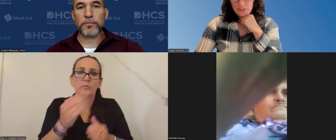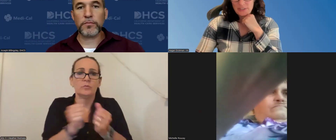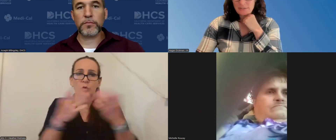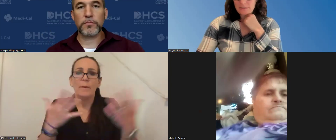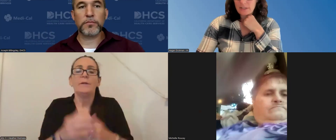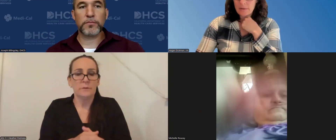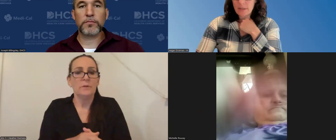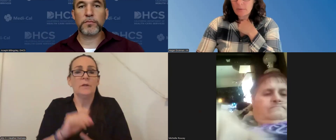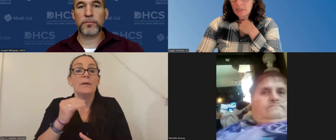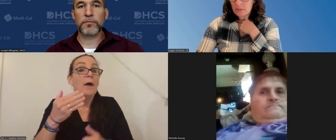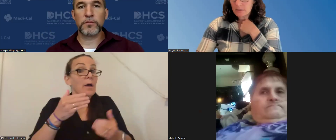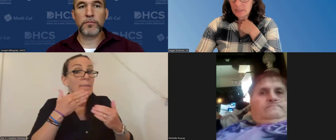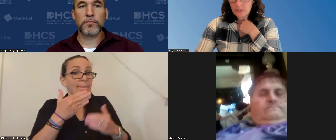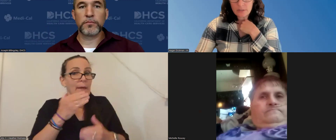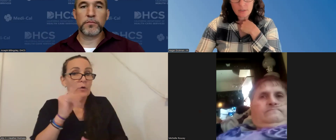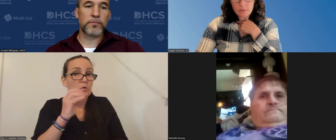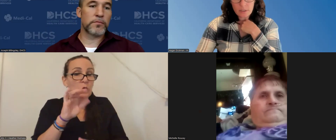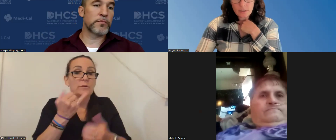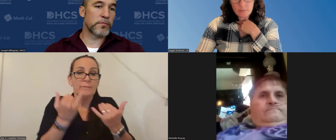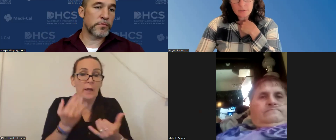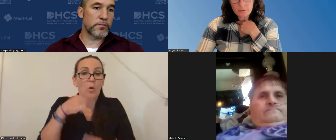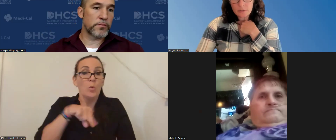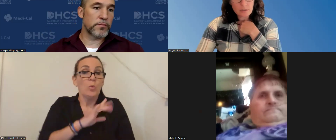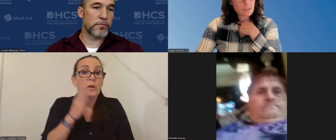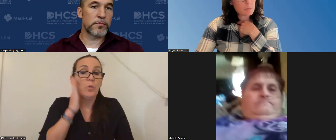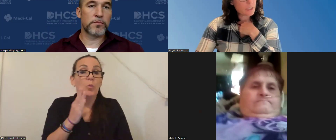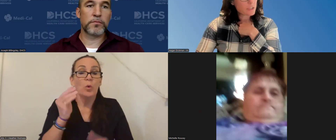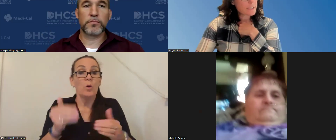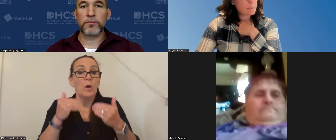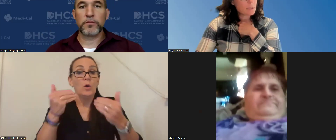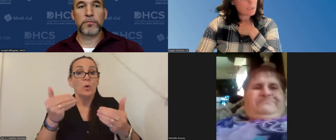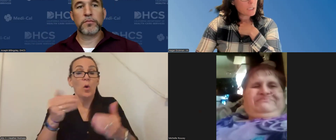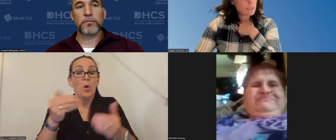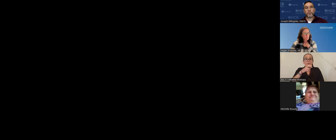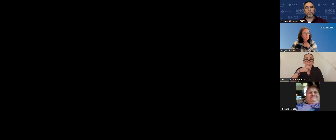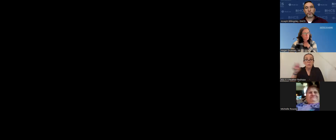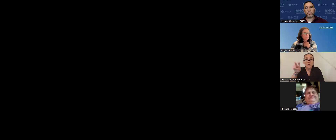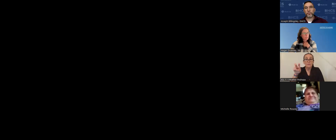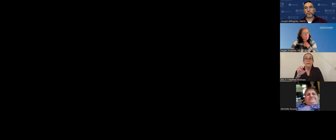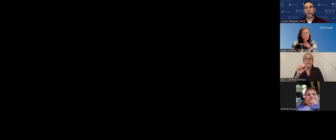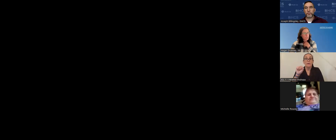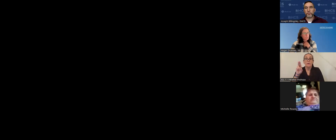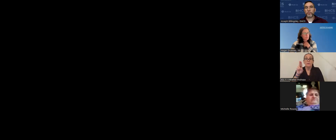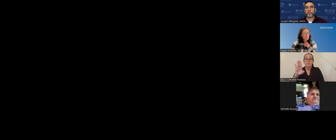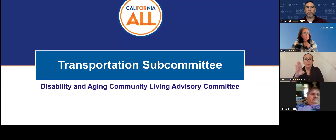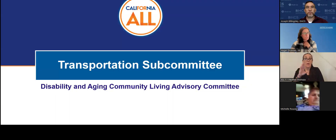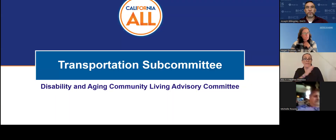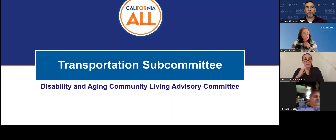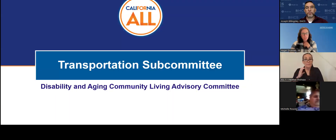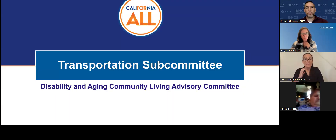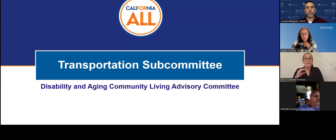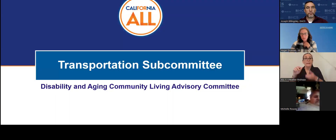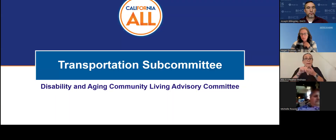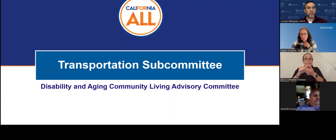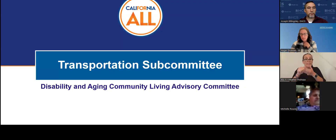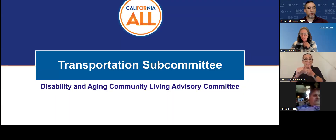Thank you, Joseph. And we are going to now move to our transportation subcommittee led by Michelle Rousey